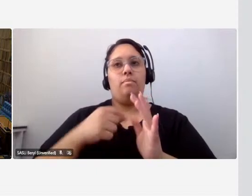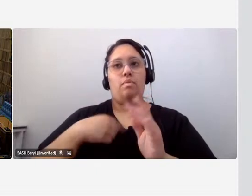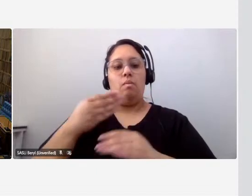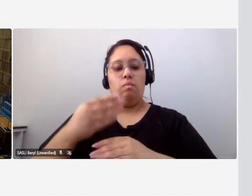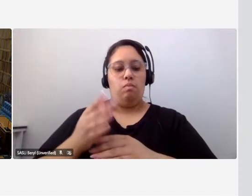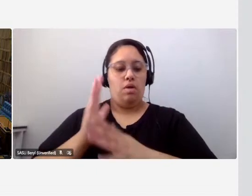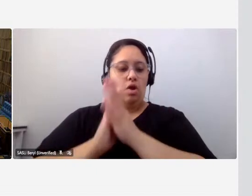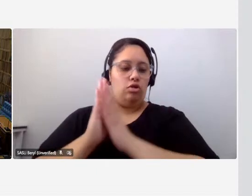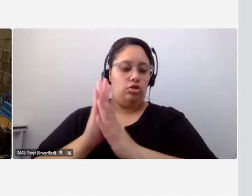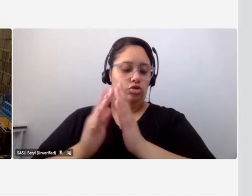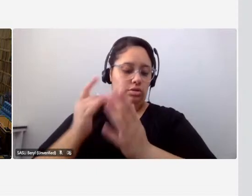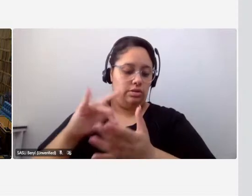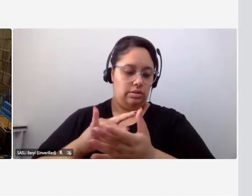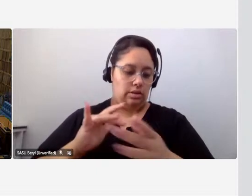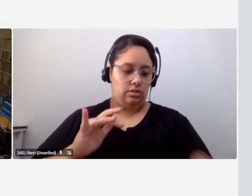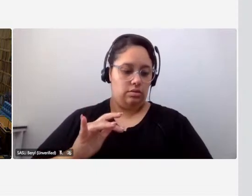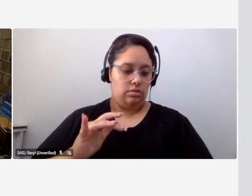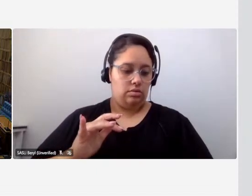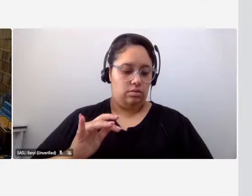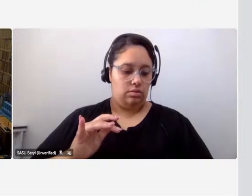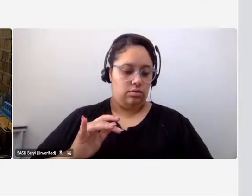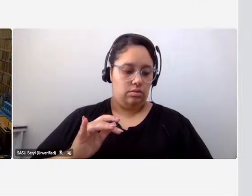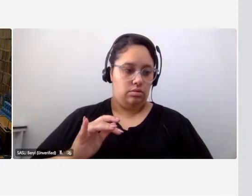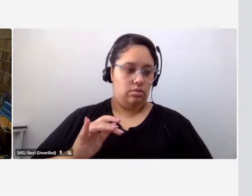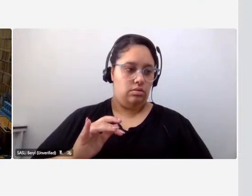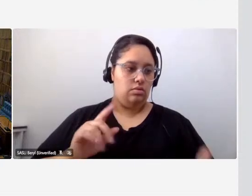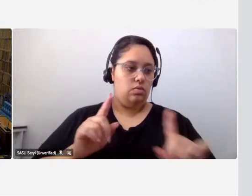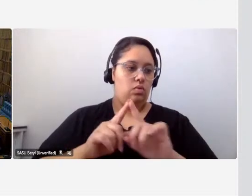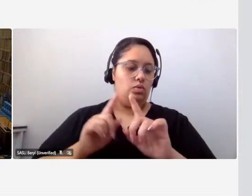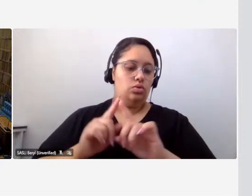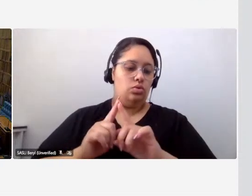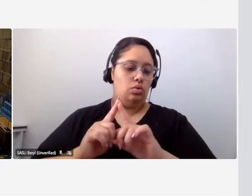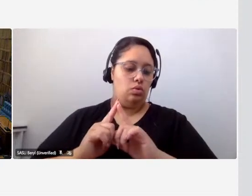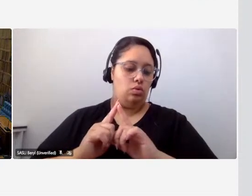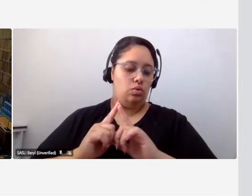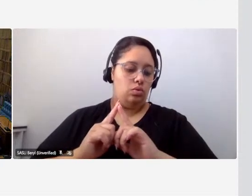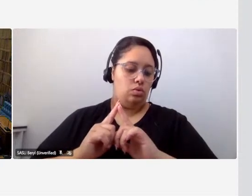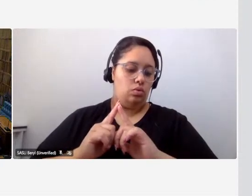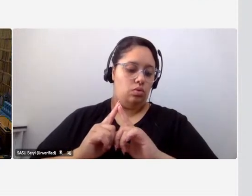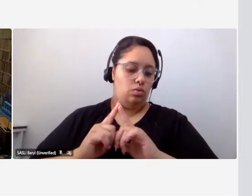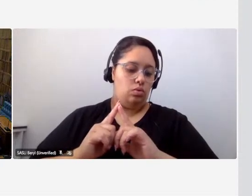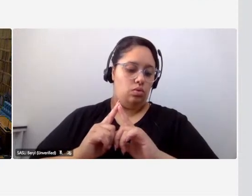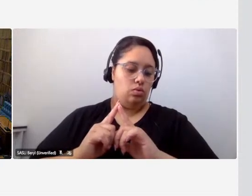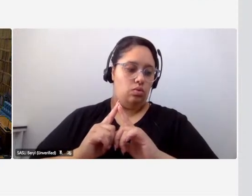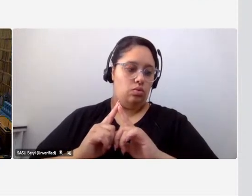heritage site? So one of the options open to HWC is also to declare or